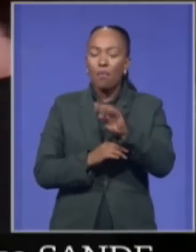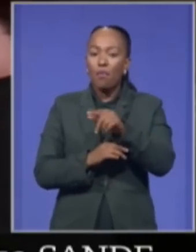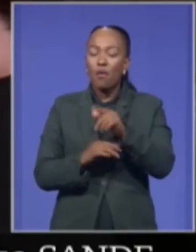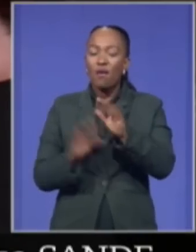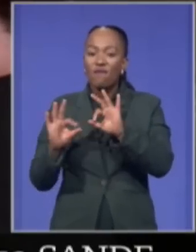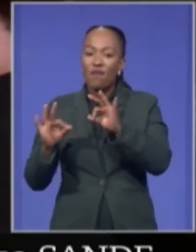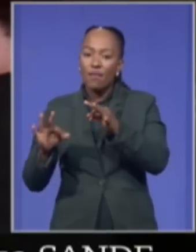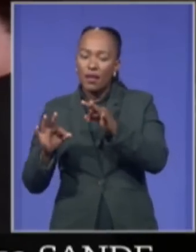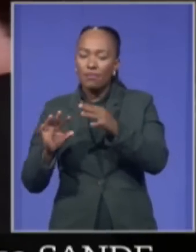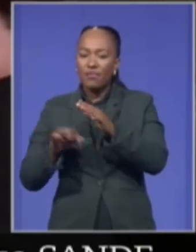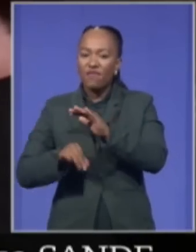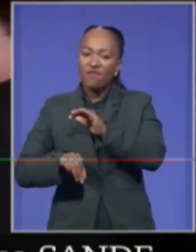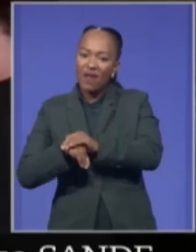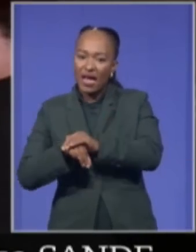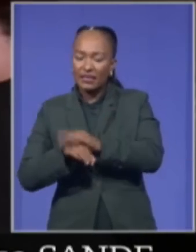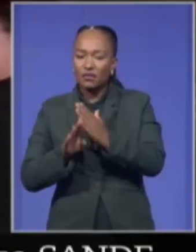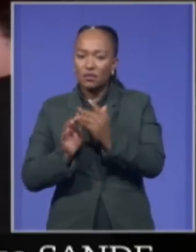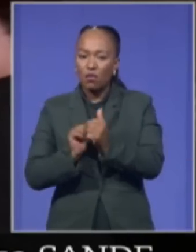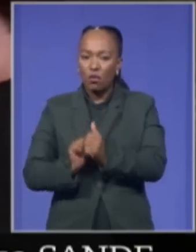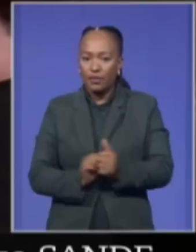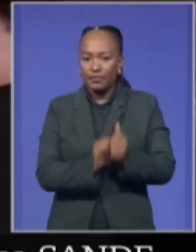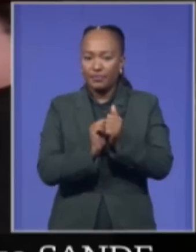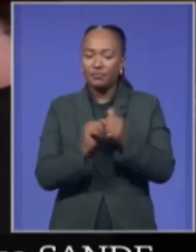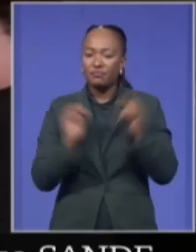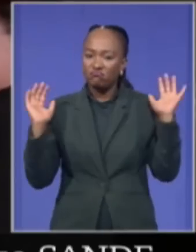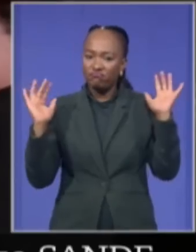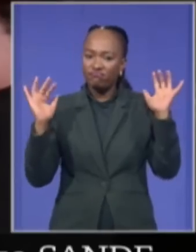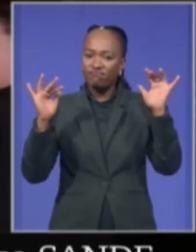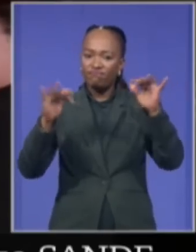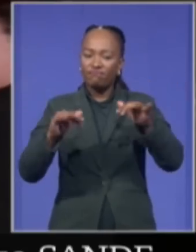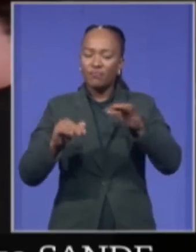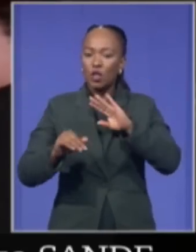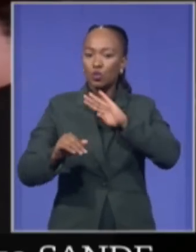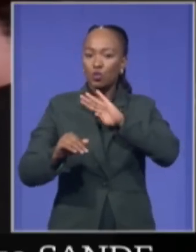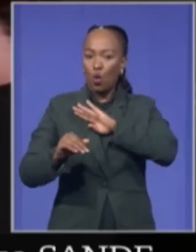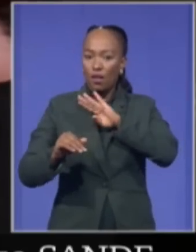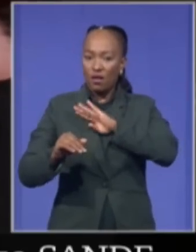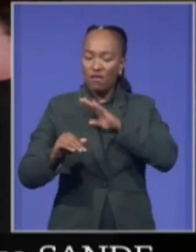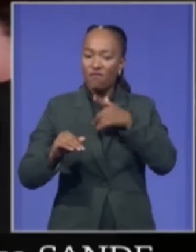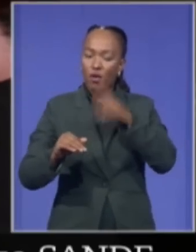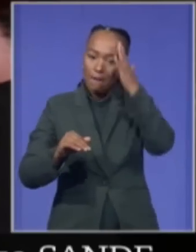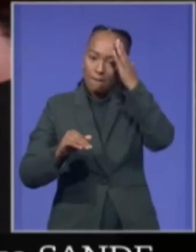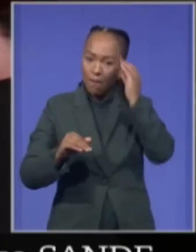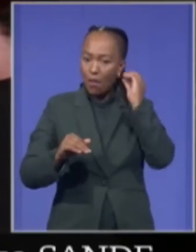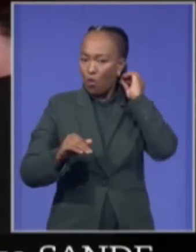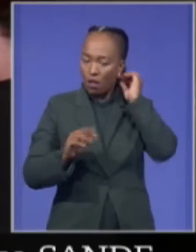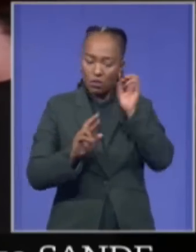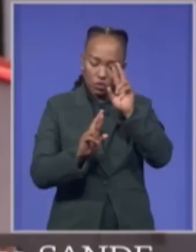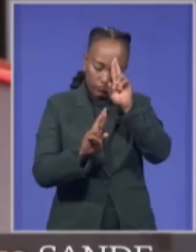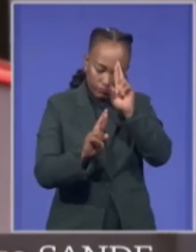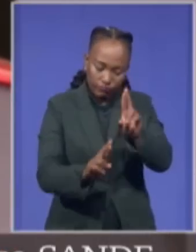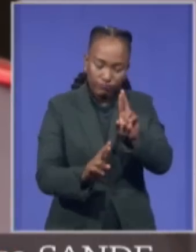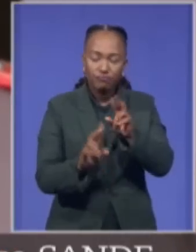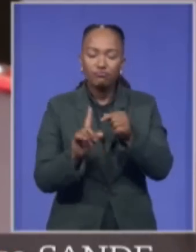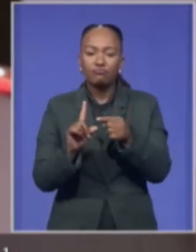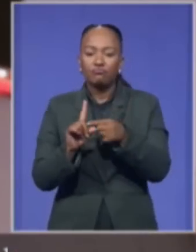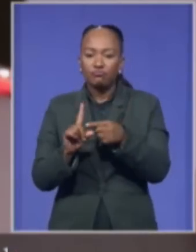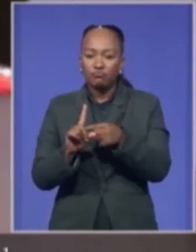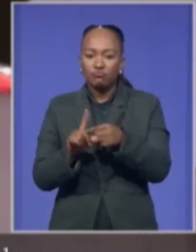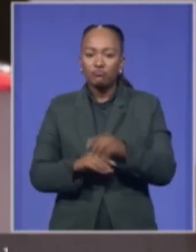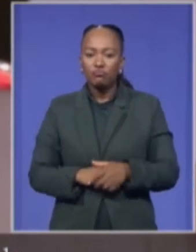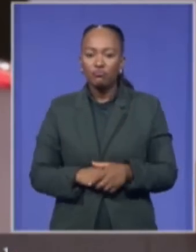metswalle le basebetsi mmoho ba ile ba gobokana diahelong tsa sesole ho fana ka tlhompho ya bona make that ultimate sacrifice in laying down